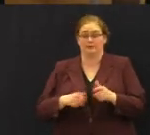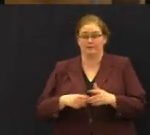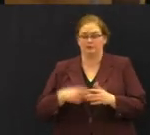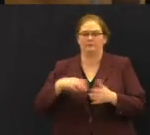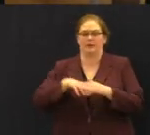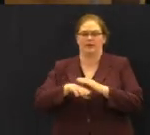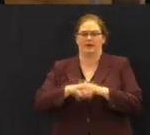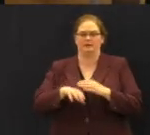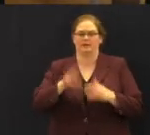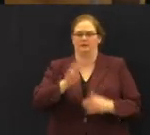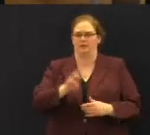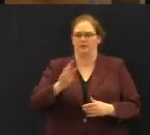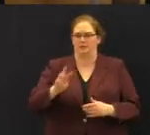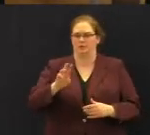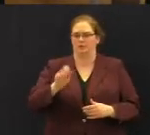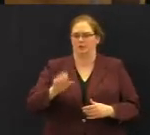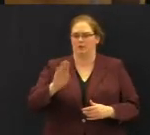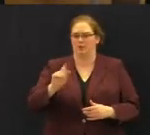at